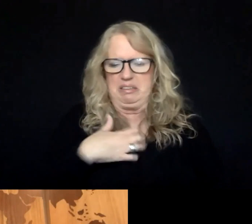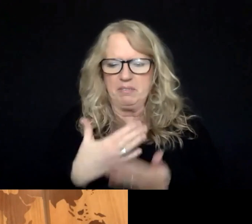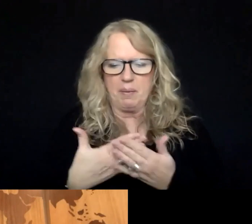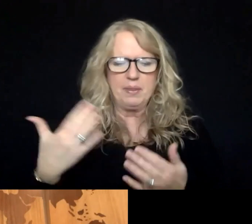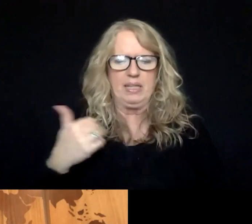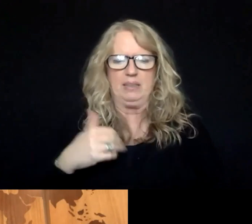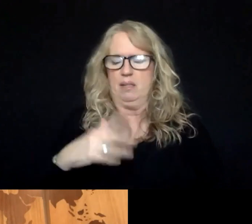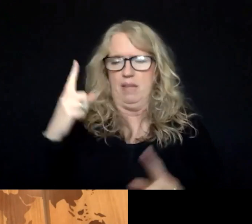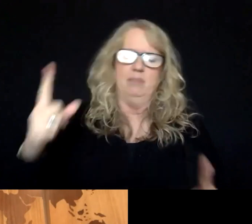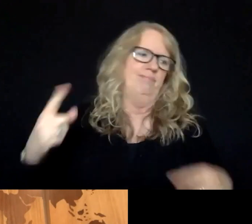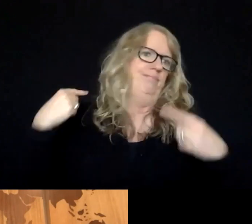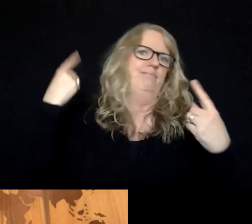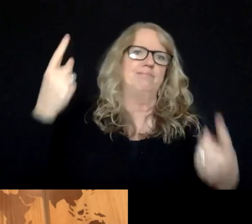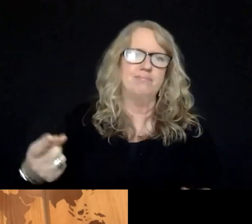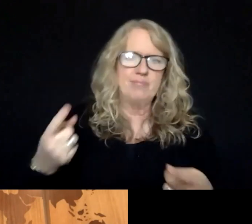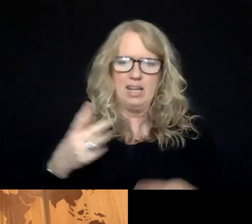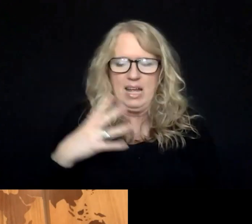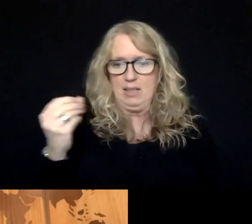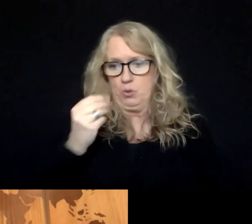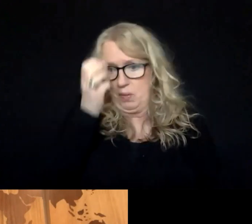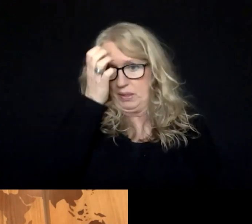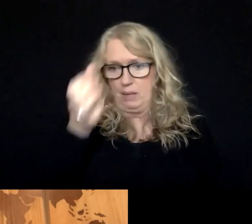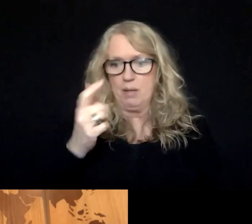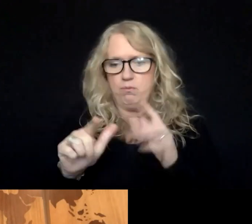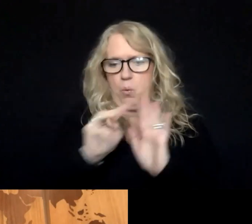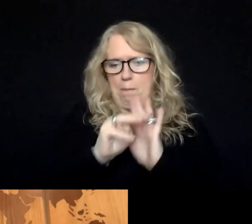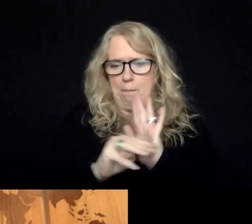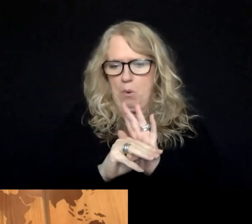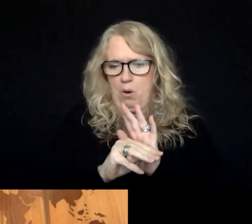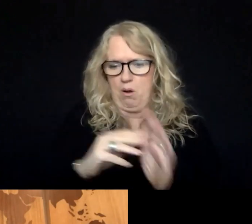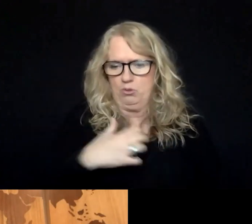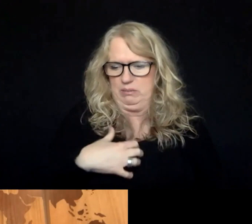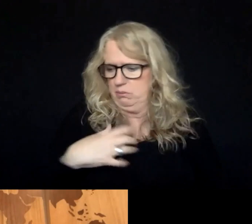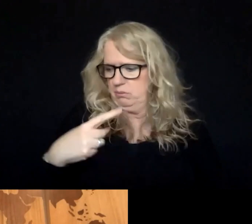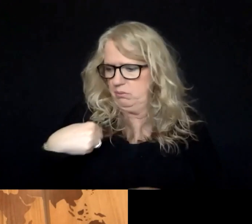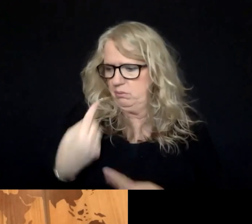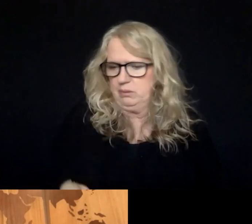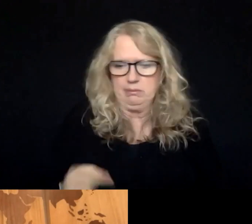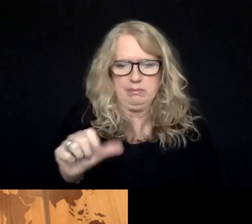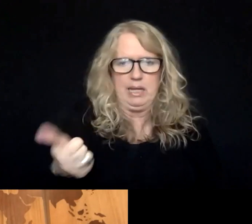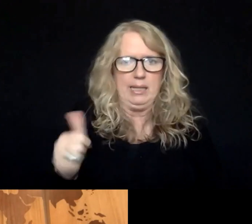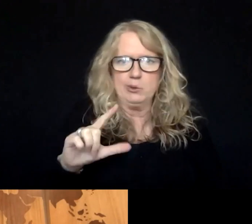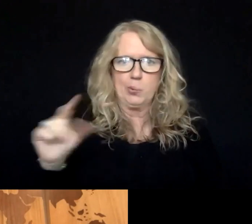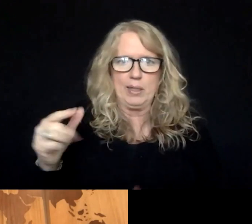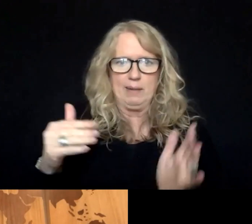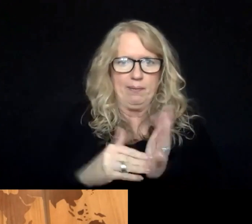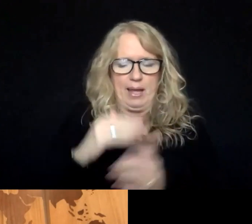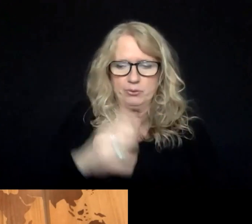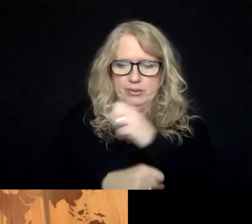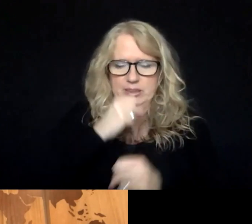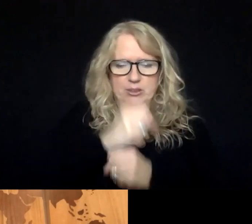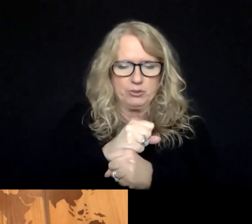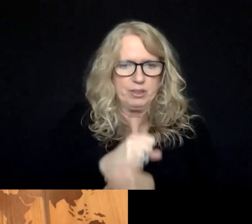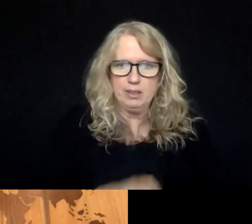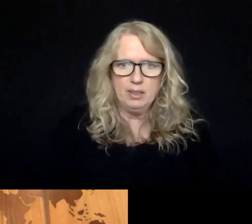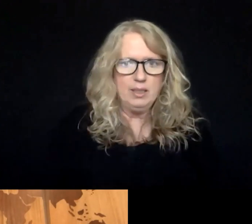million years. And we've only had the concept of moral disgust for 10, 20,000 years or so. And you can't